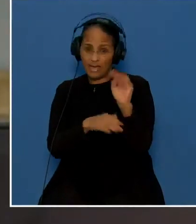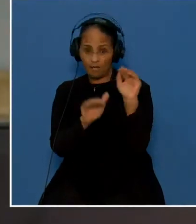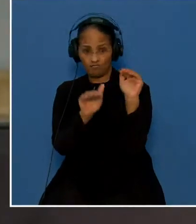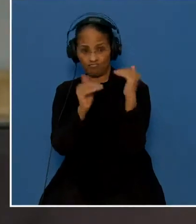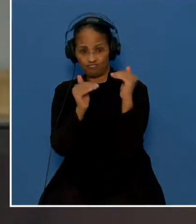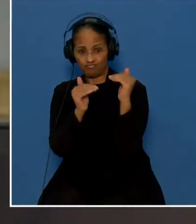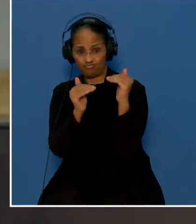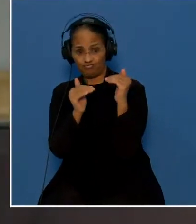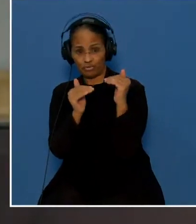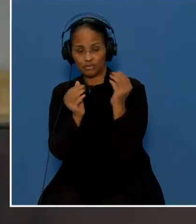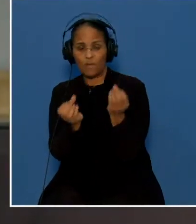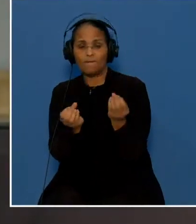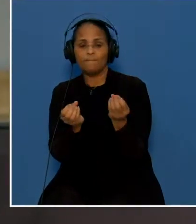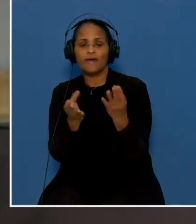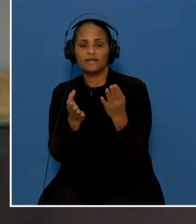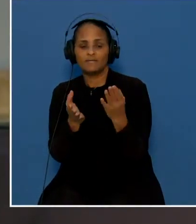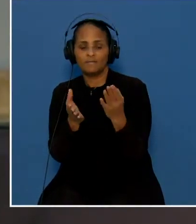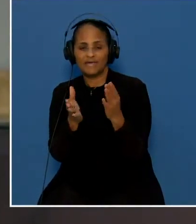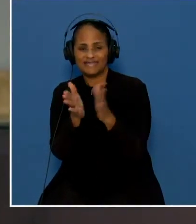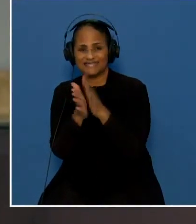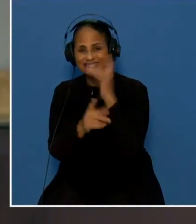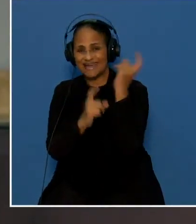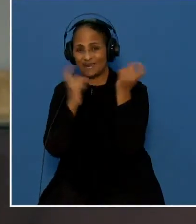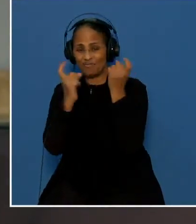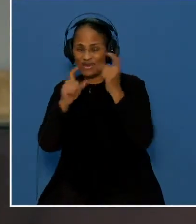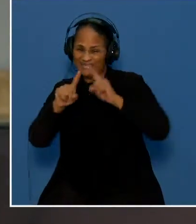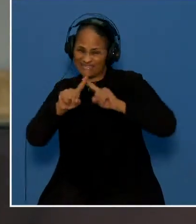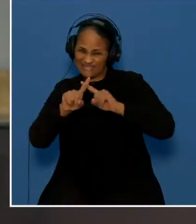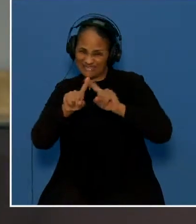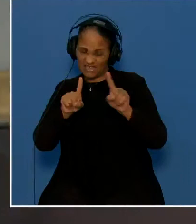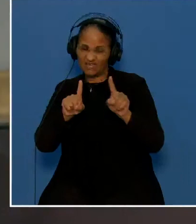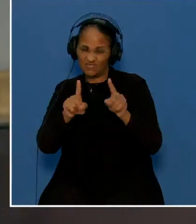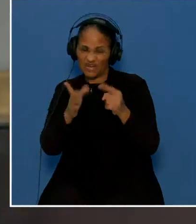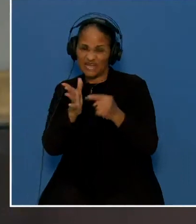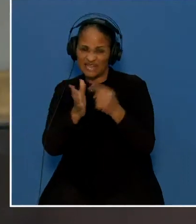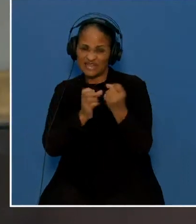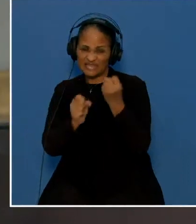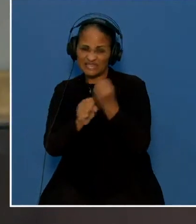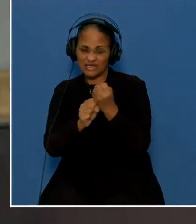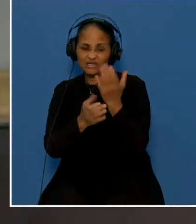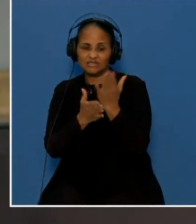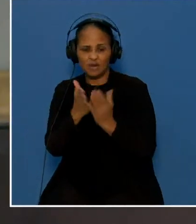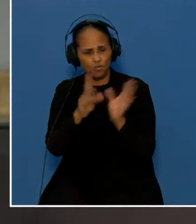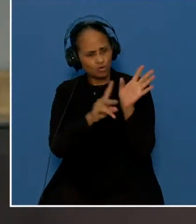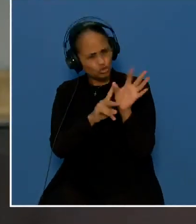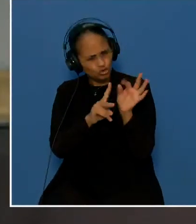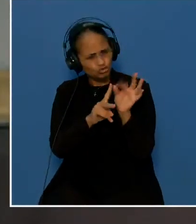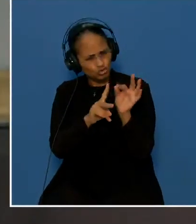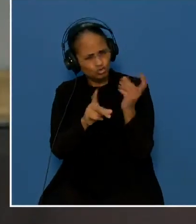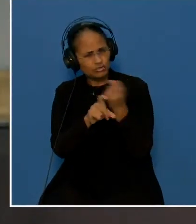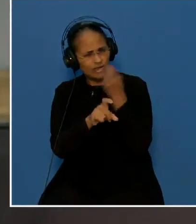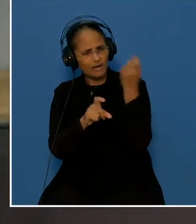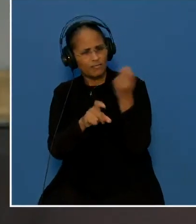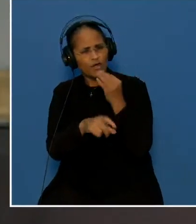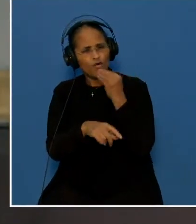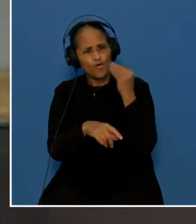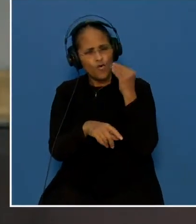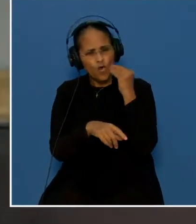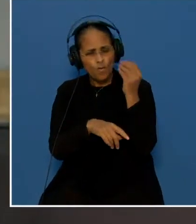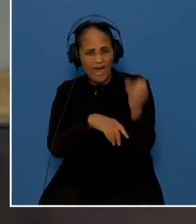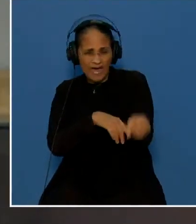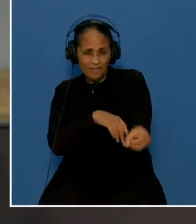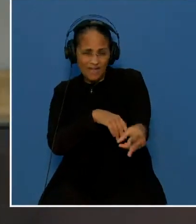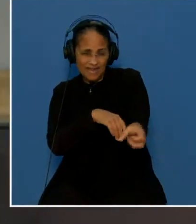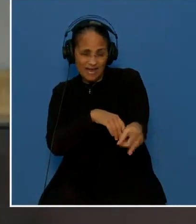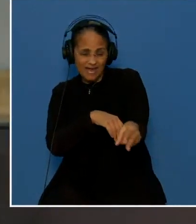of us, this will mean celebrating in a much different way this year. Some of you may choose to celebrate in your own home at midnight with those